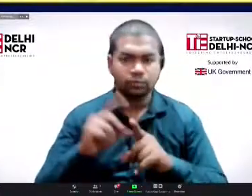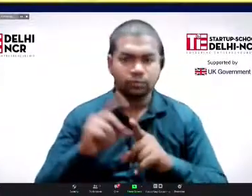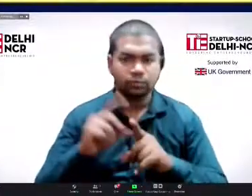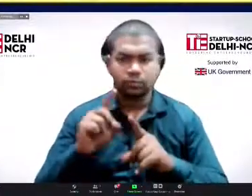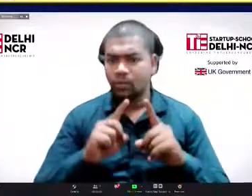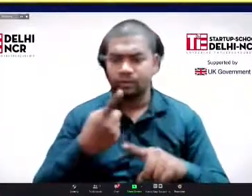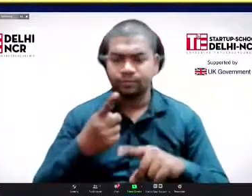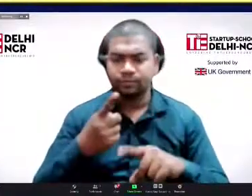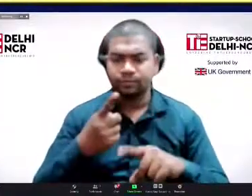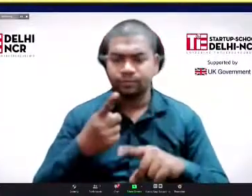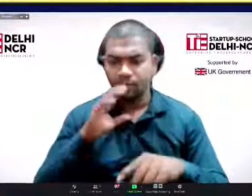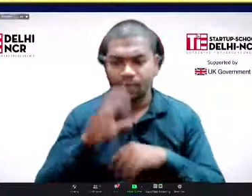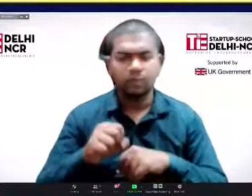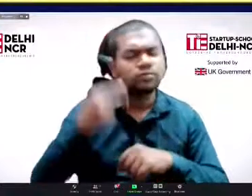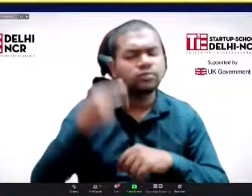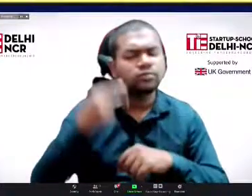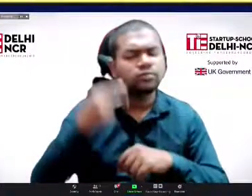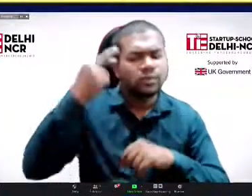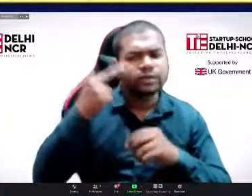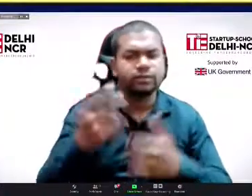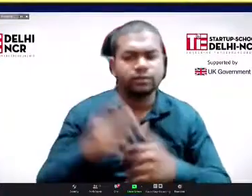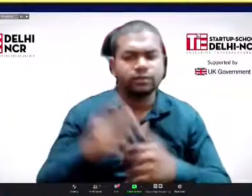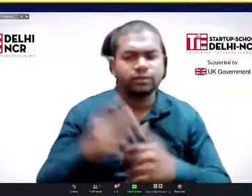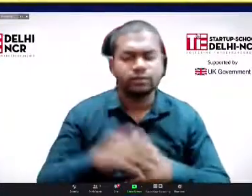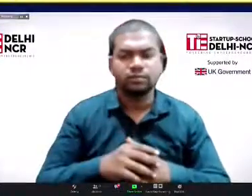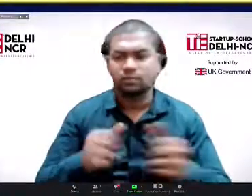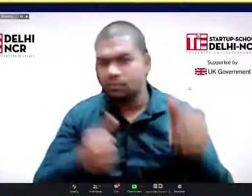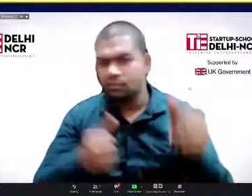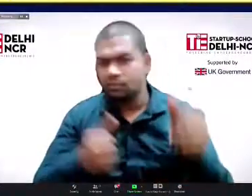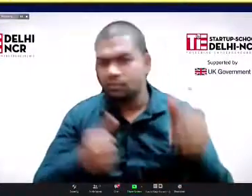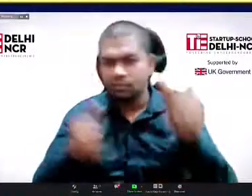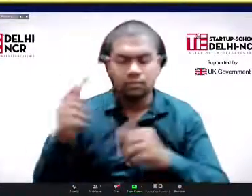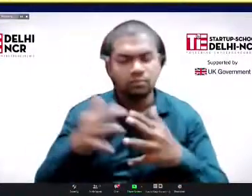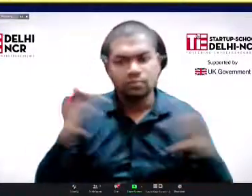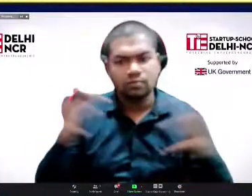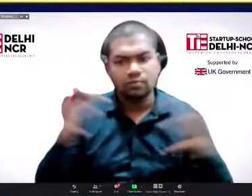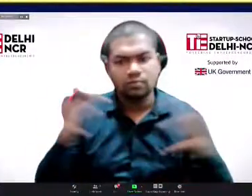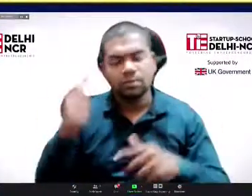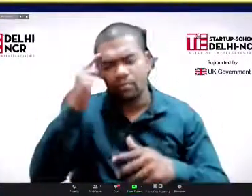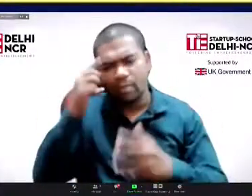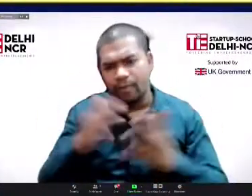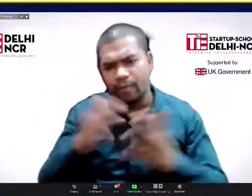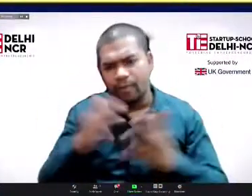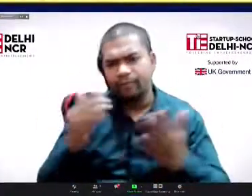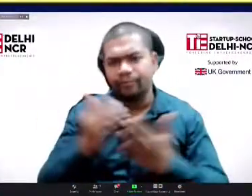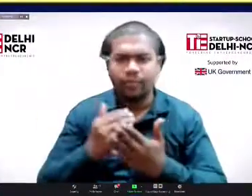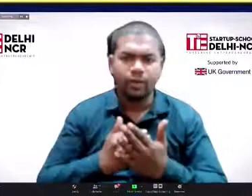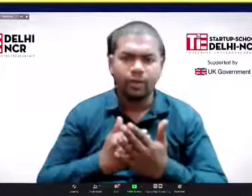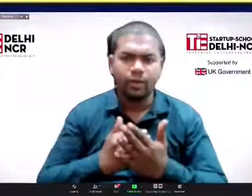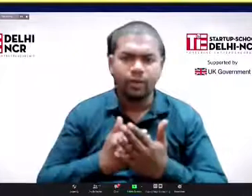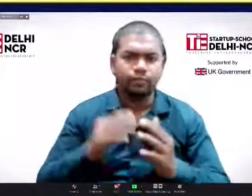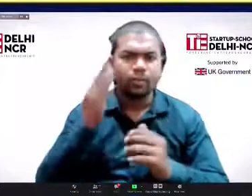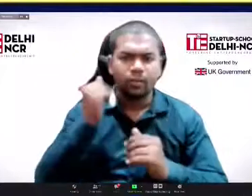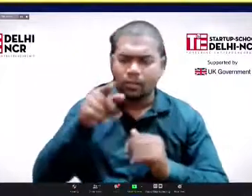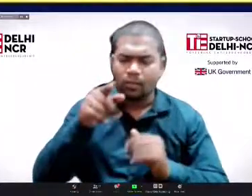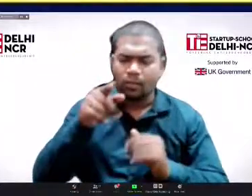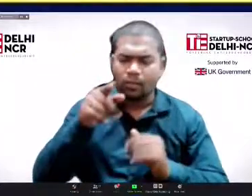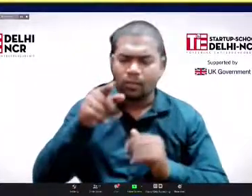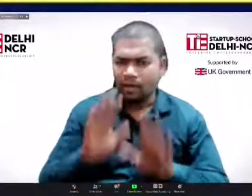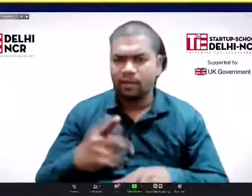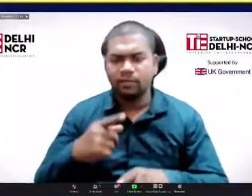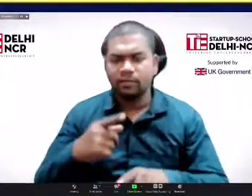at defining the purpose. Step back a lot and think a lot about, why do you exist? What is